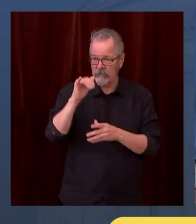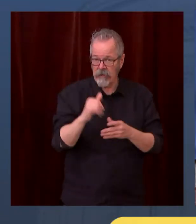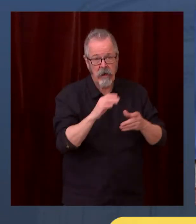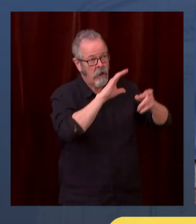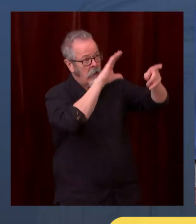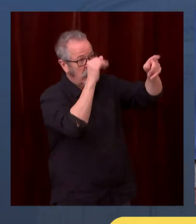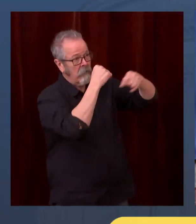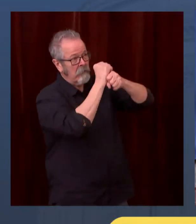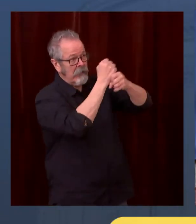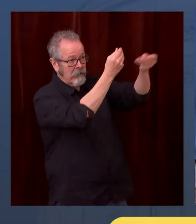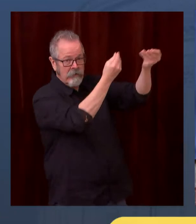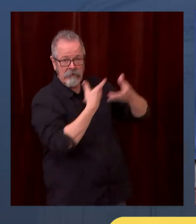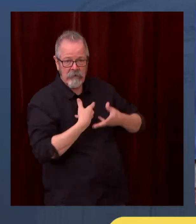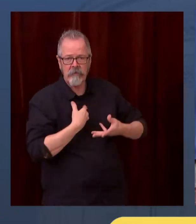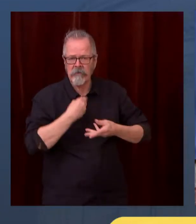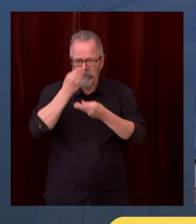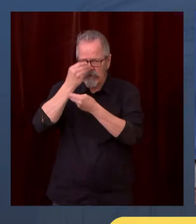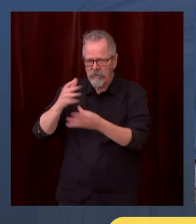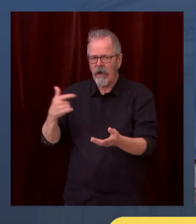we can.